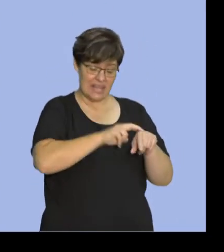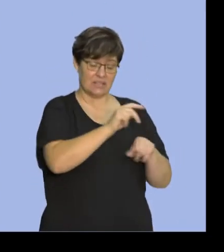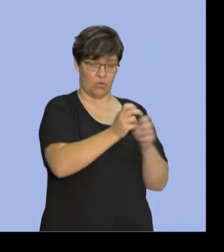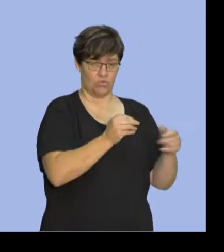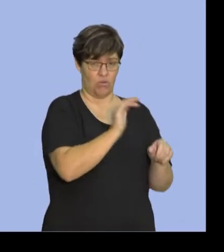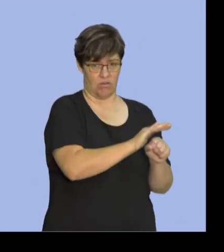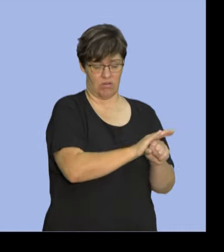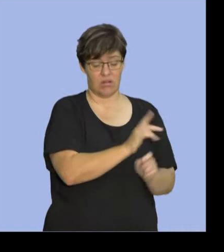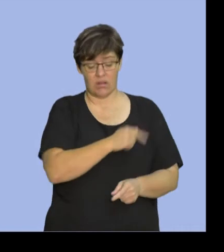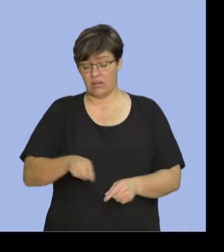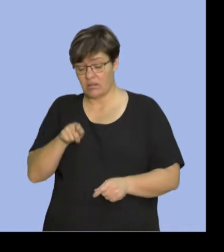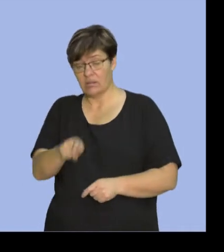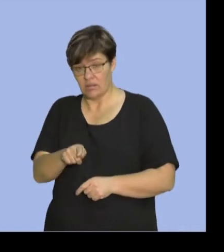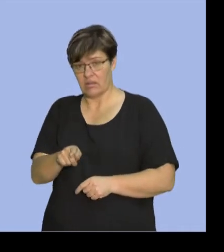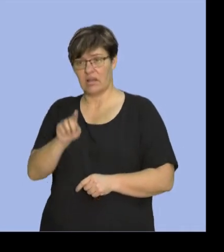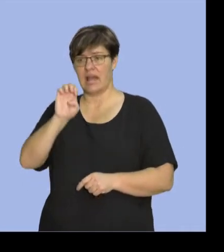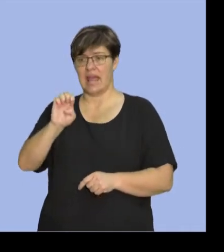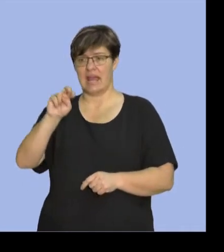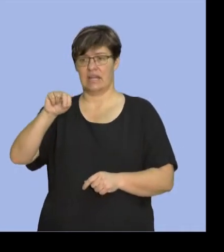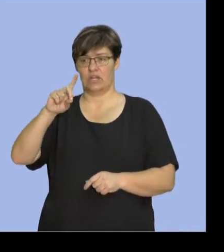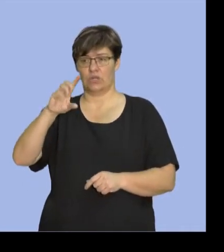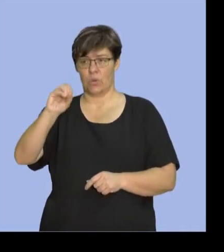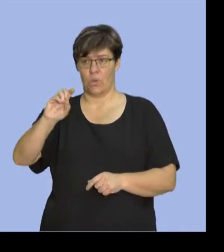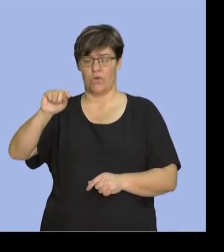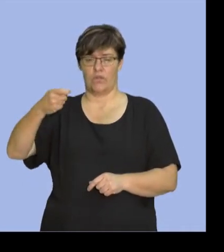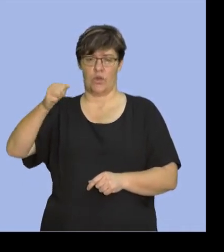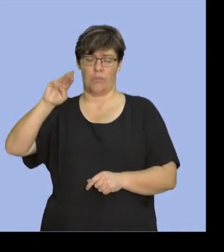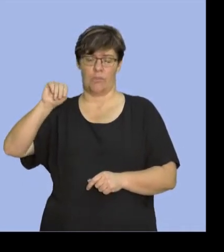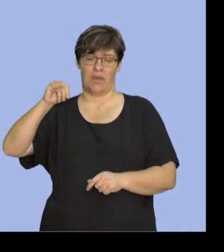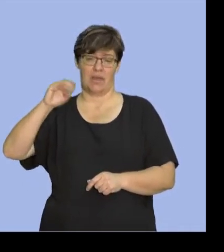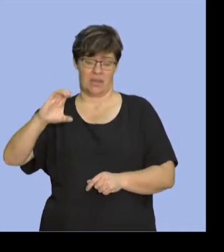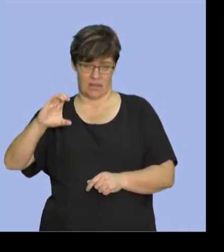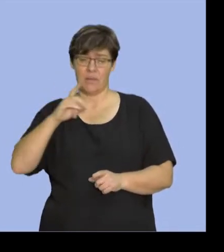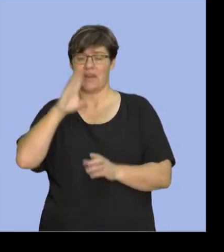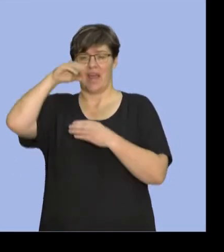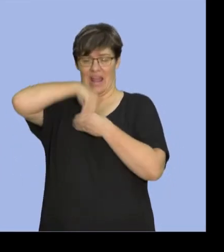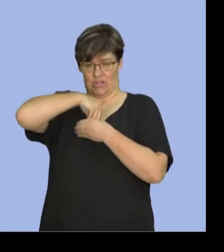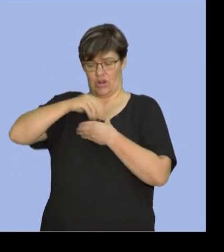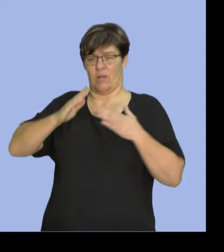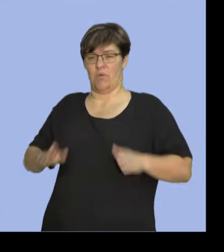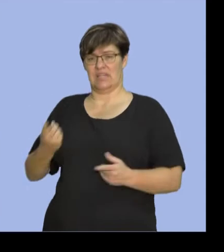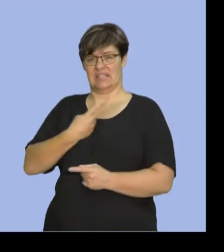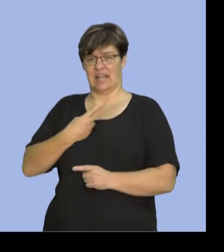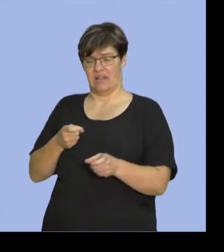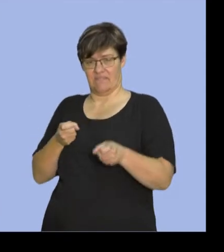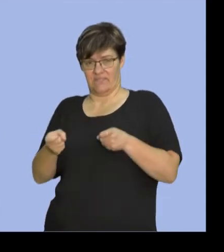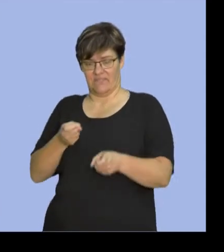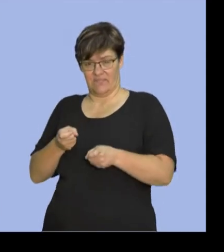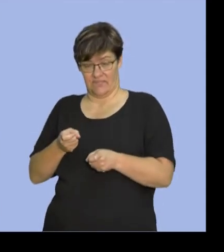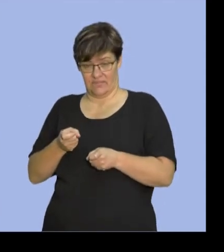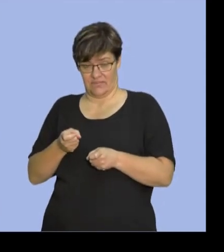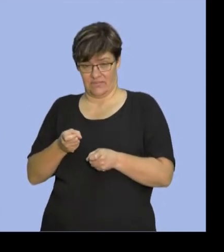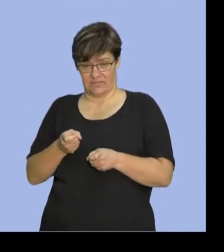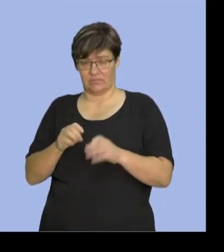whereas the individuals that are endothermic, again, this refers to an internal temperature regulation at